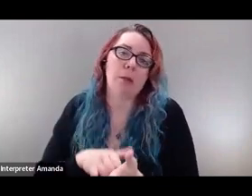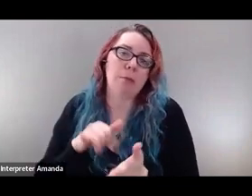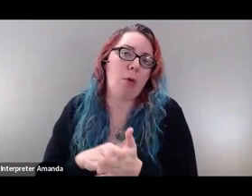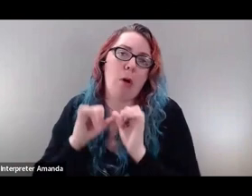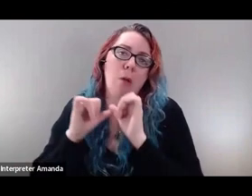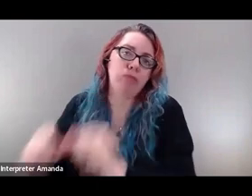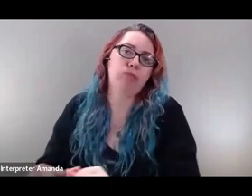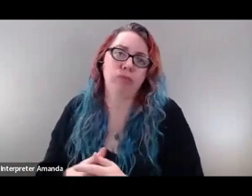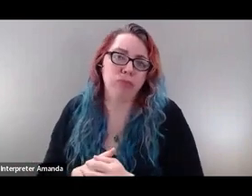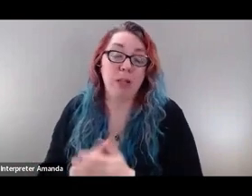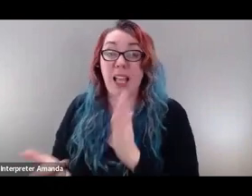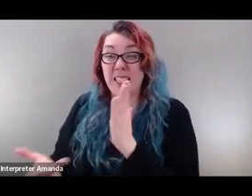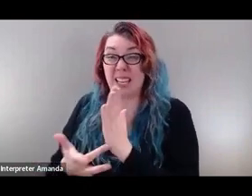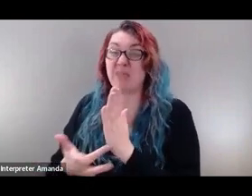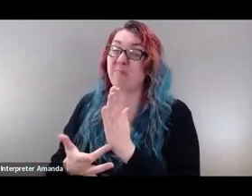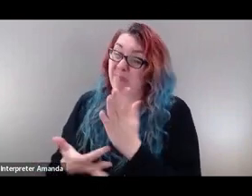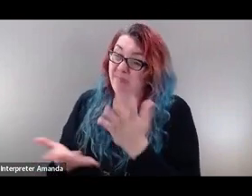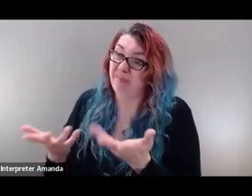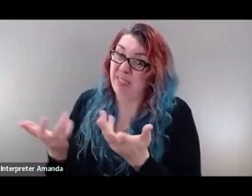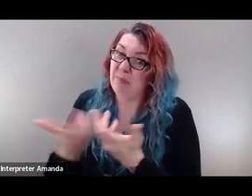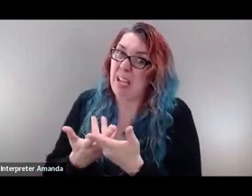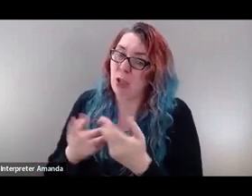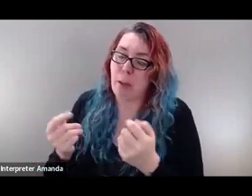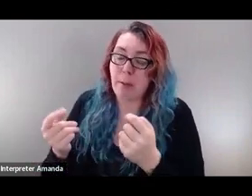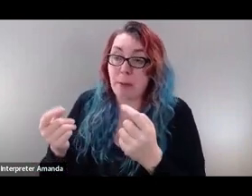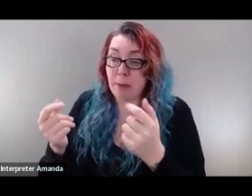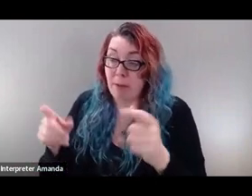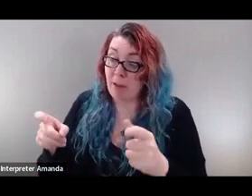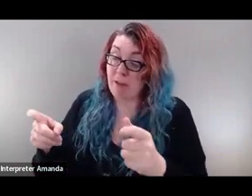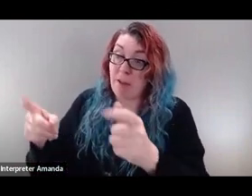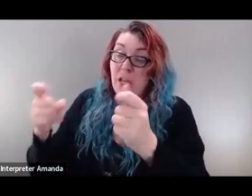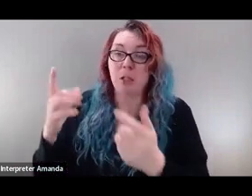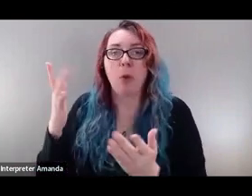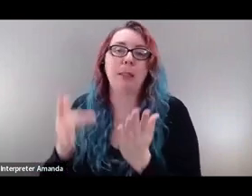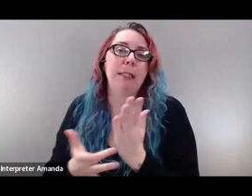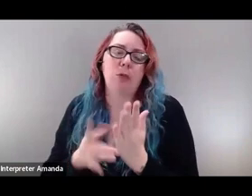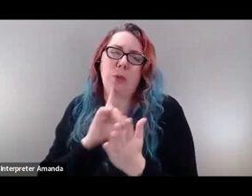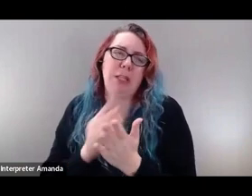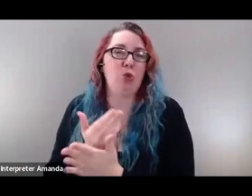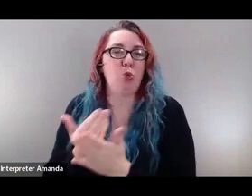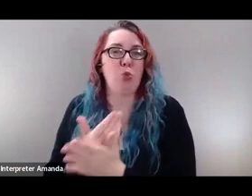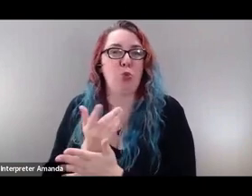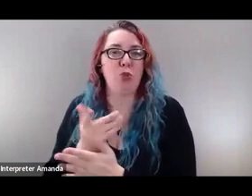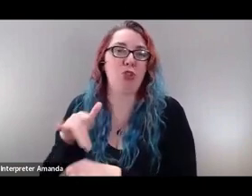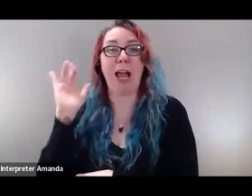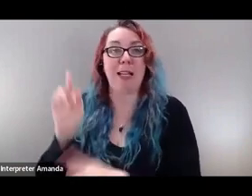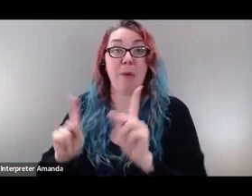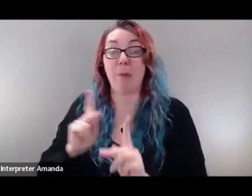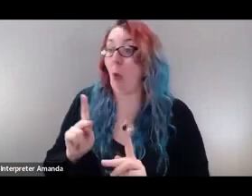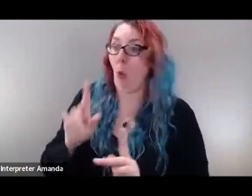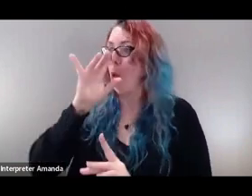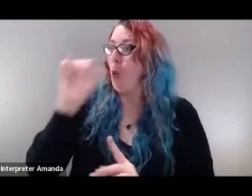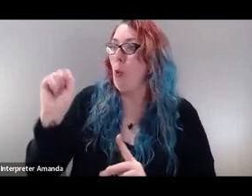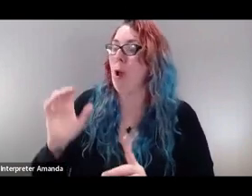the newest and it's the shiniest. And, you know, that's what where we're at right now. And that definitely